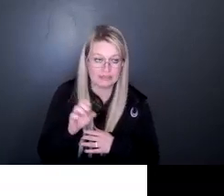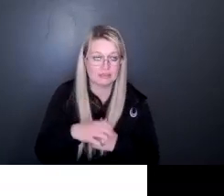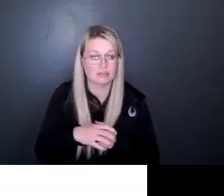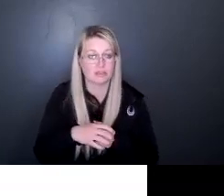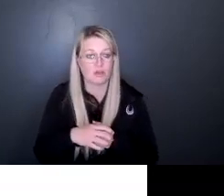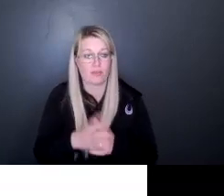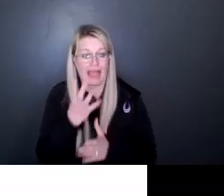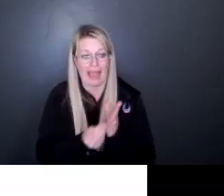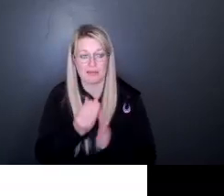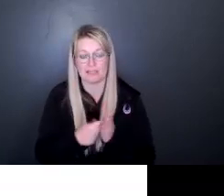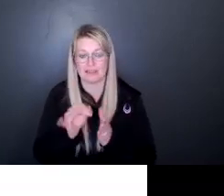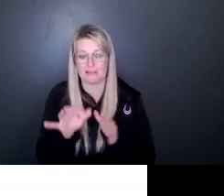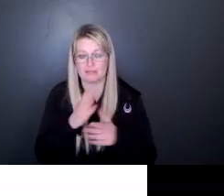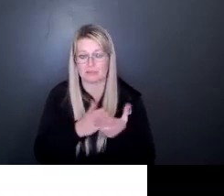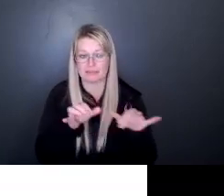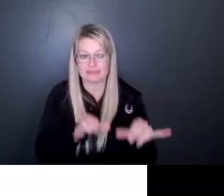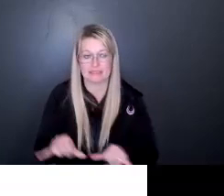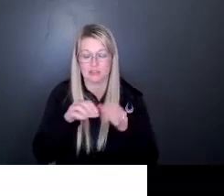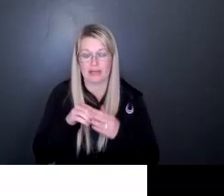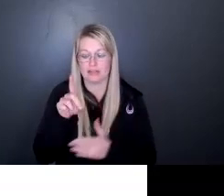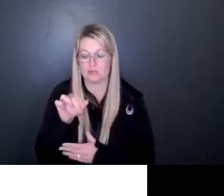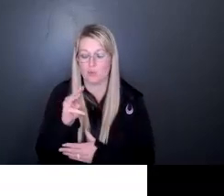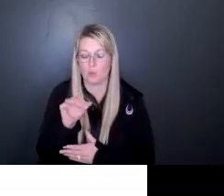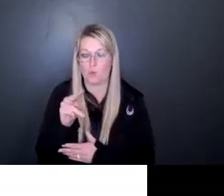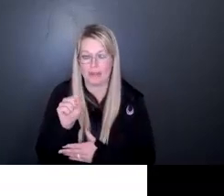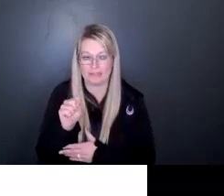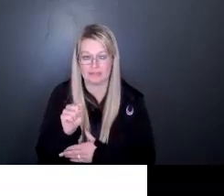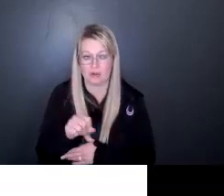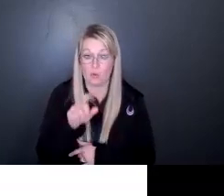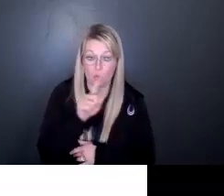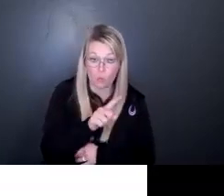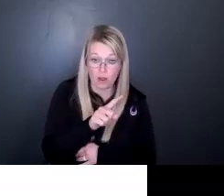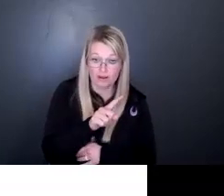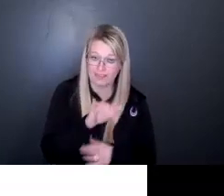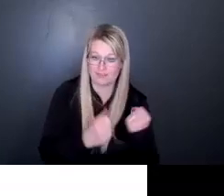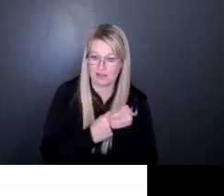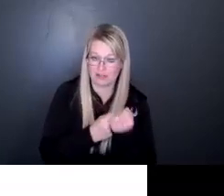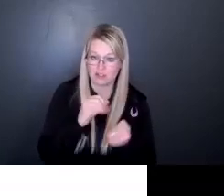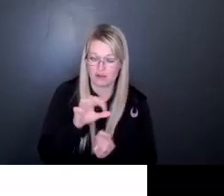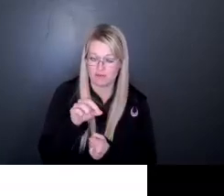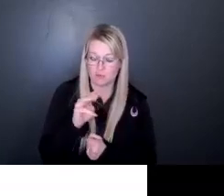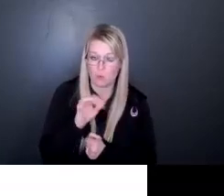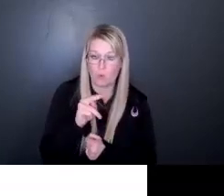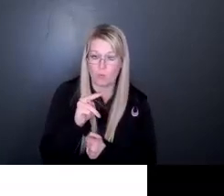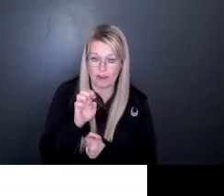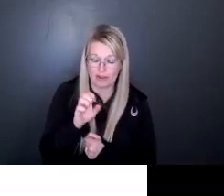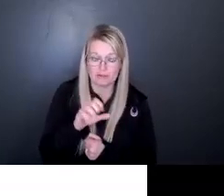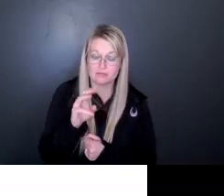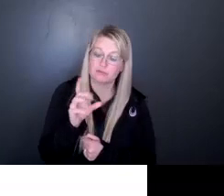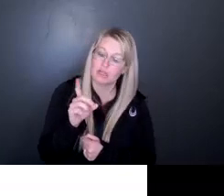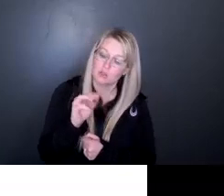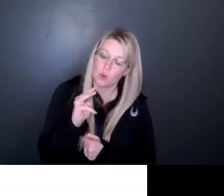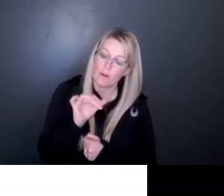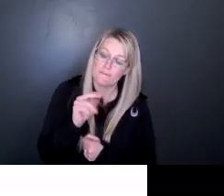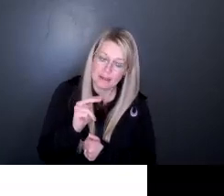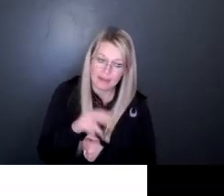disability content in the domains 1, which is the foundational domain on participation, coordination,